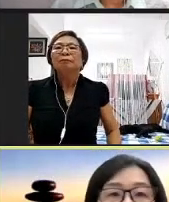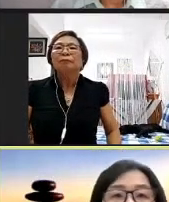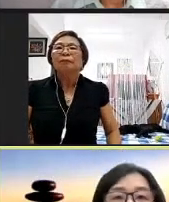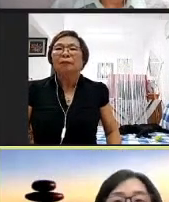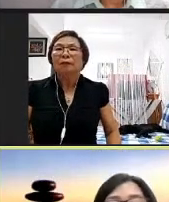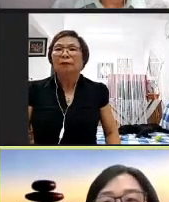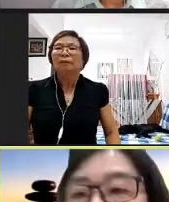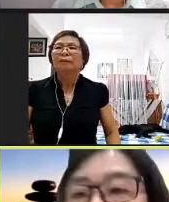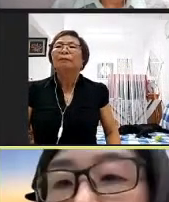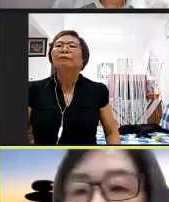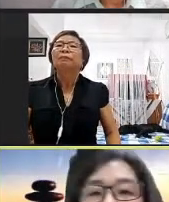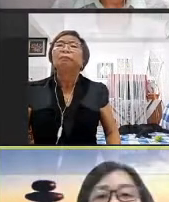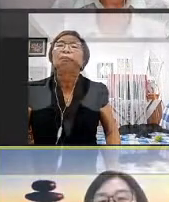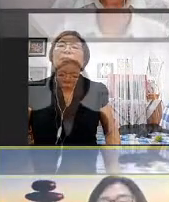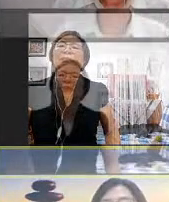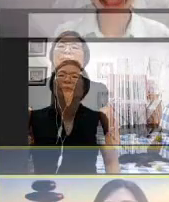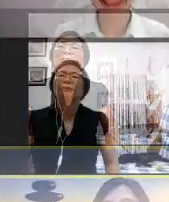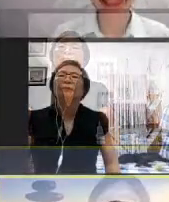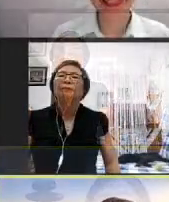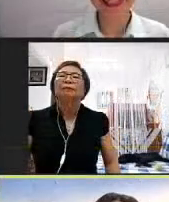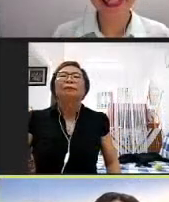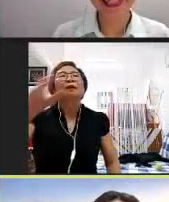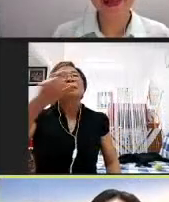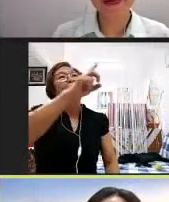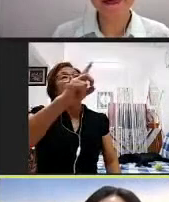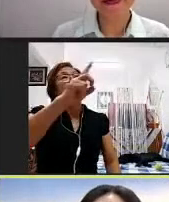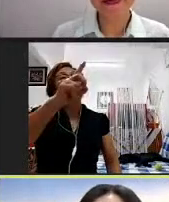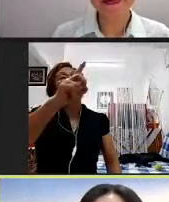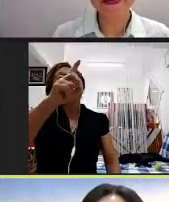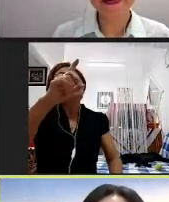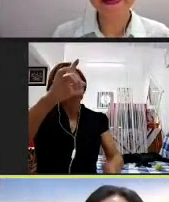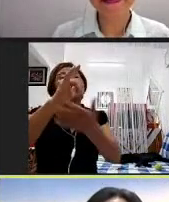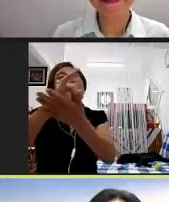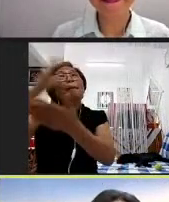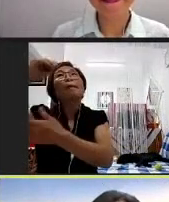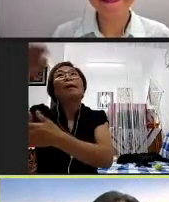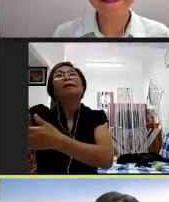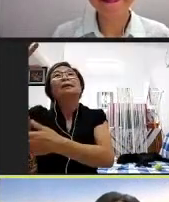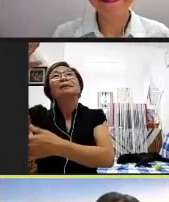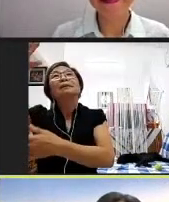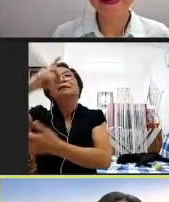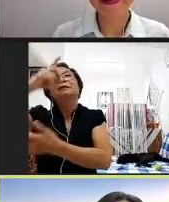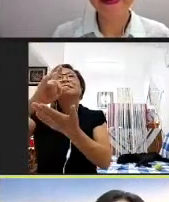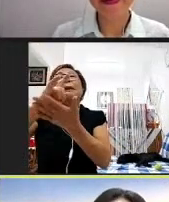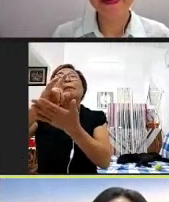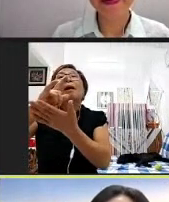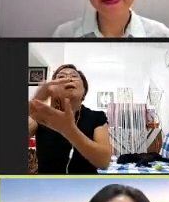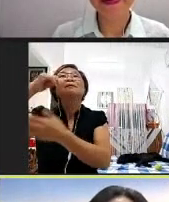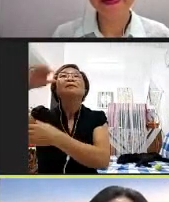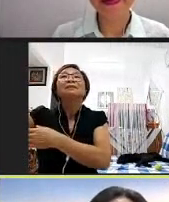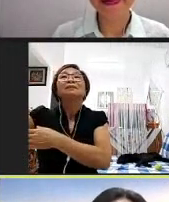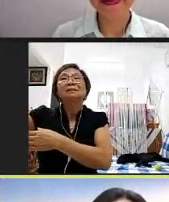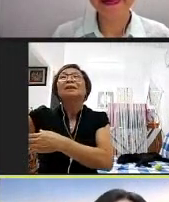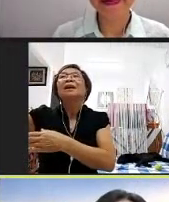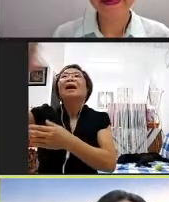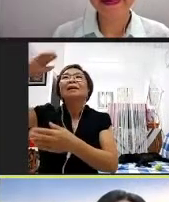Sekiotu to Dhamma brothers and sisters. Thank you, Sister Mian, for the kind